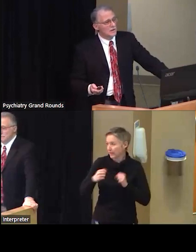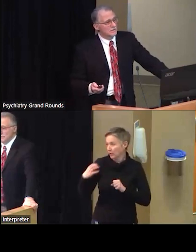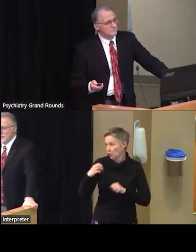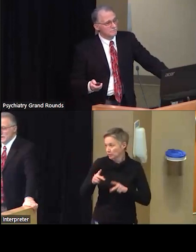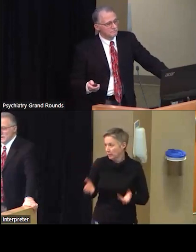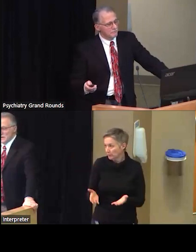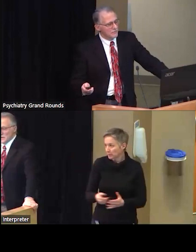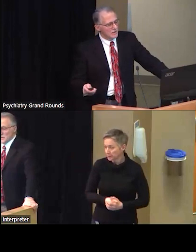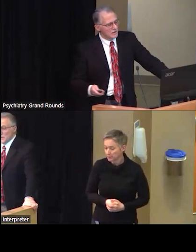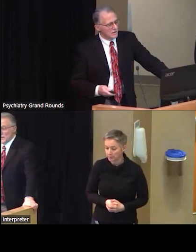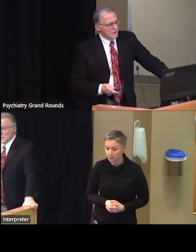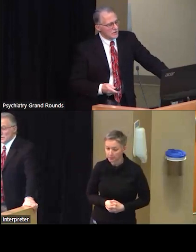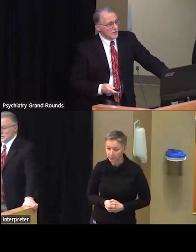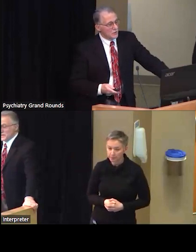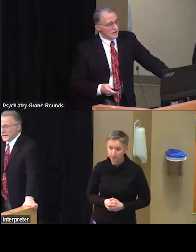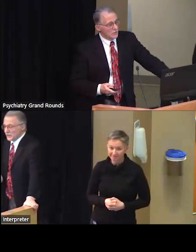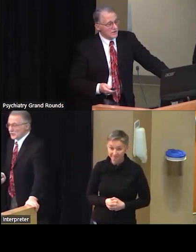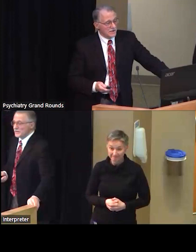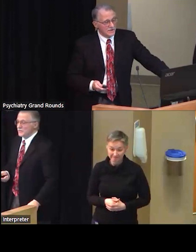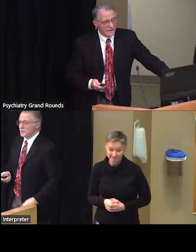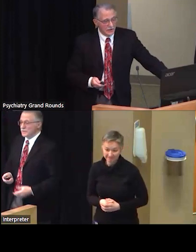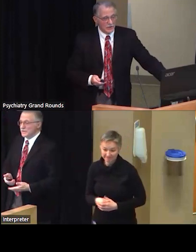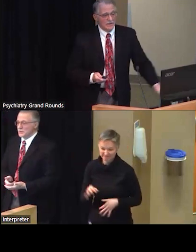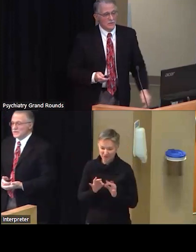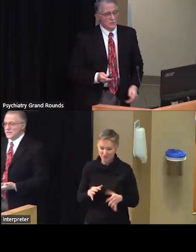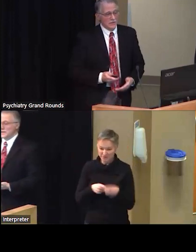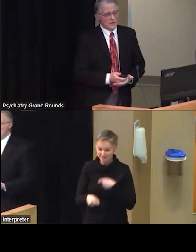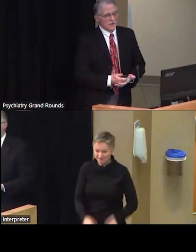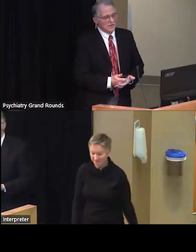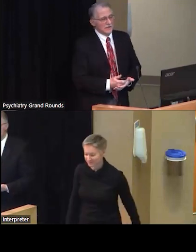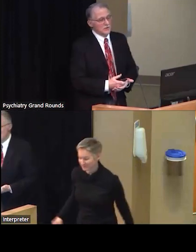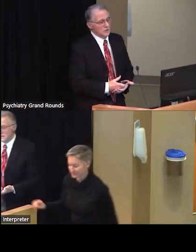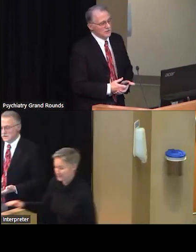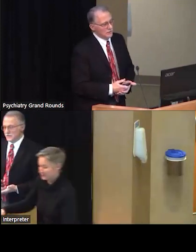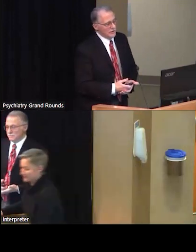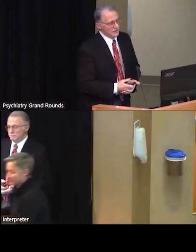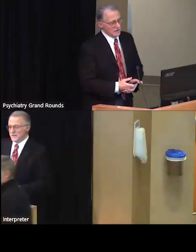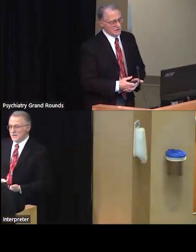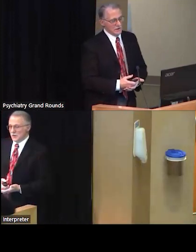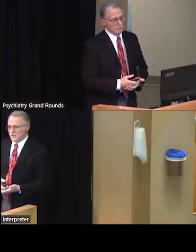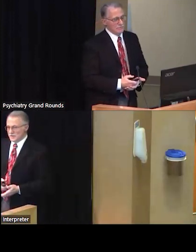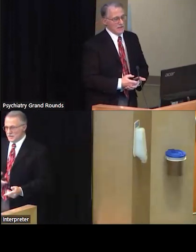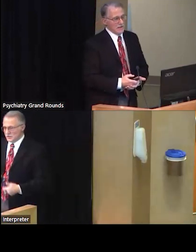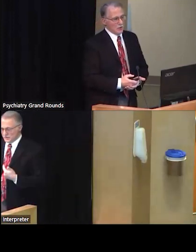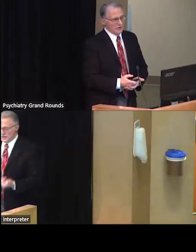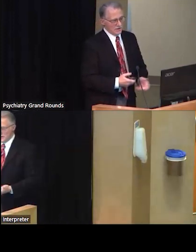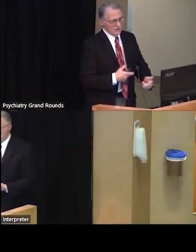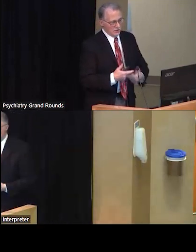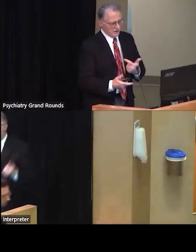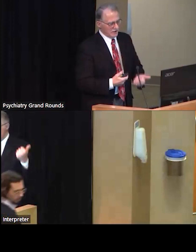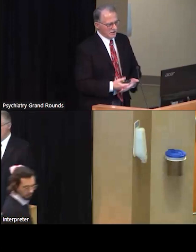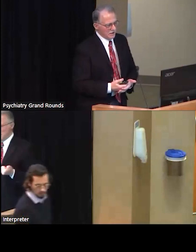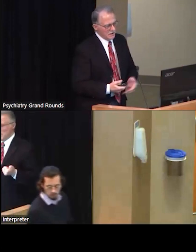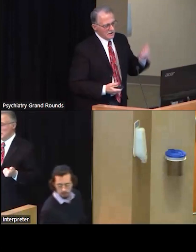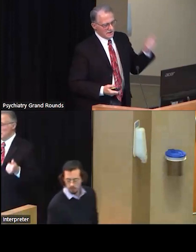people along. So anyway, what are the 6 categories of workplace stress that contribute to burnout? This is from